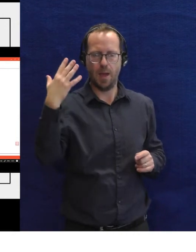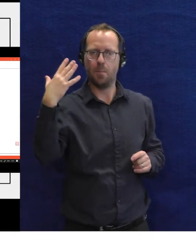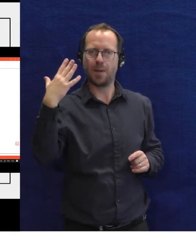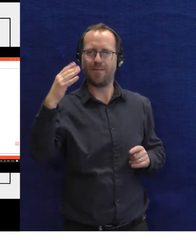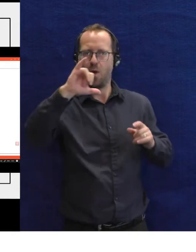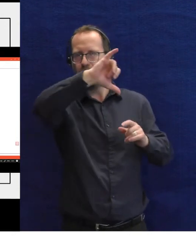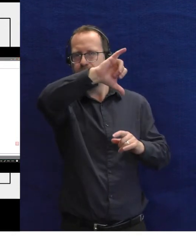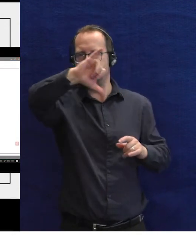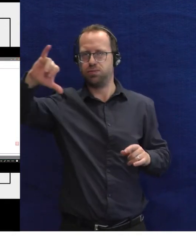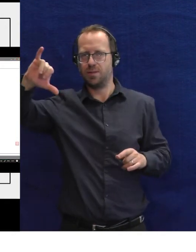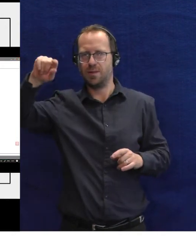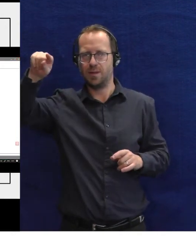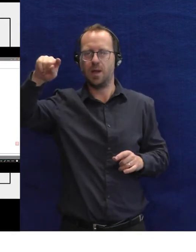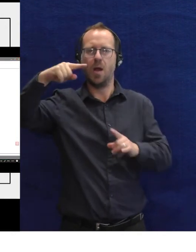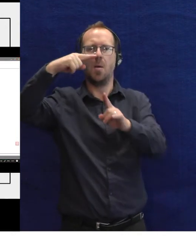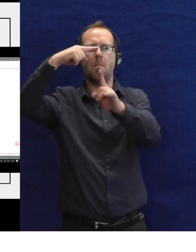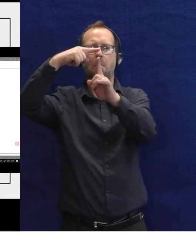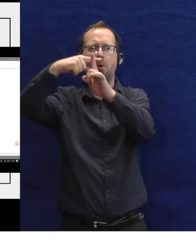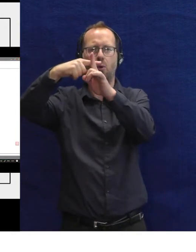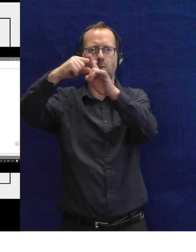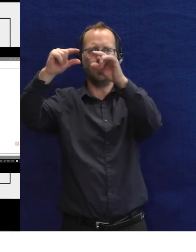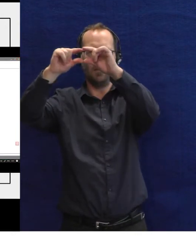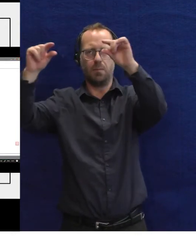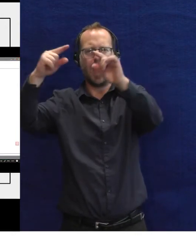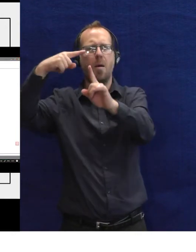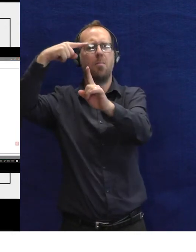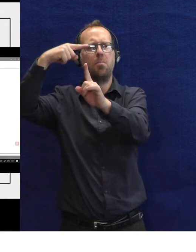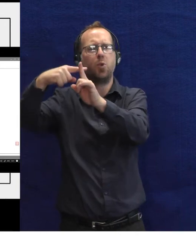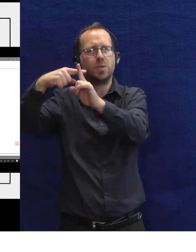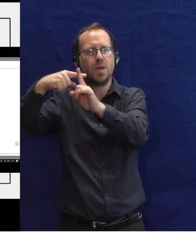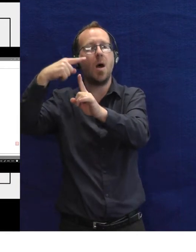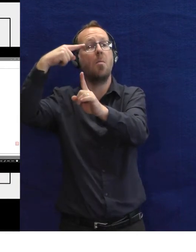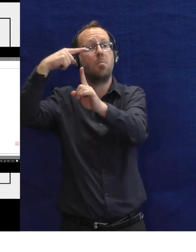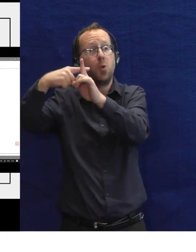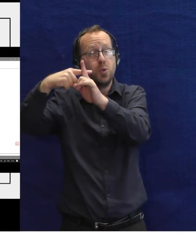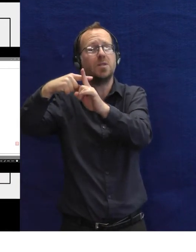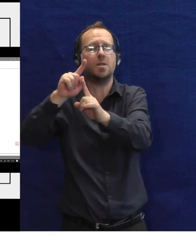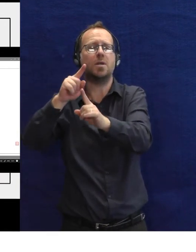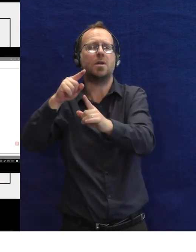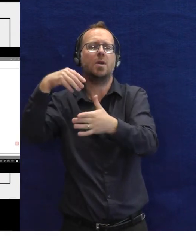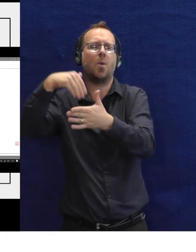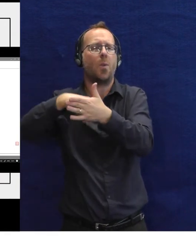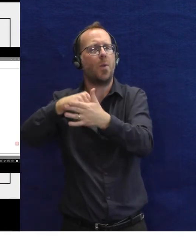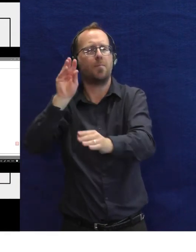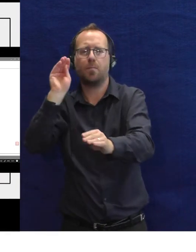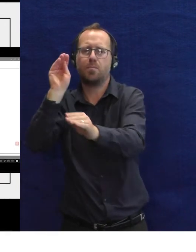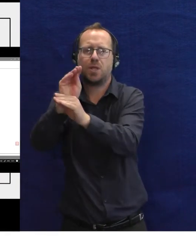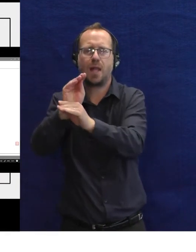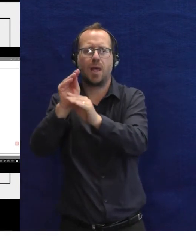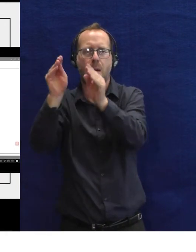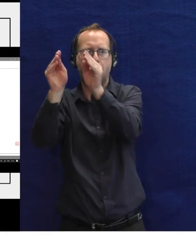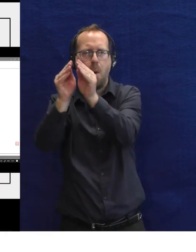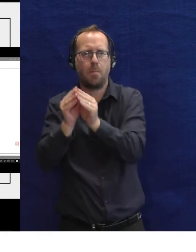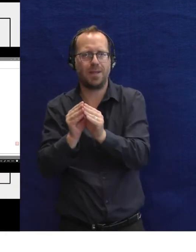And then on the right side you have a small plus icon, which allows you to add a description. And to